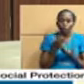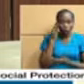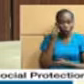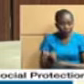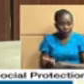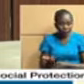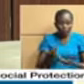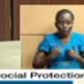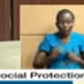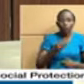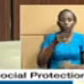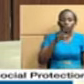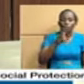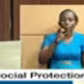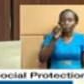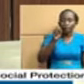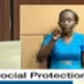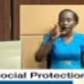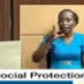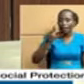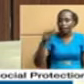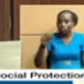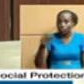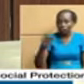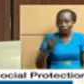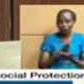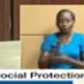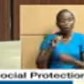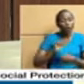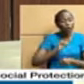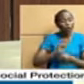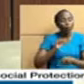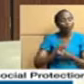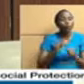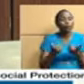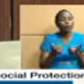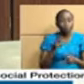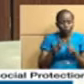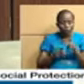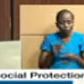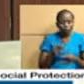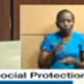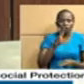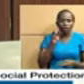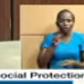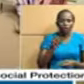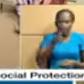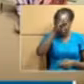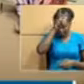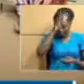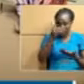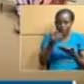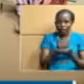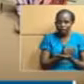their VSLAs. They are still operating, and people have been saving. VSLAs mean village